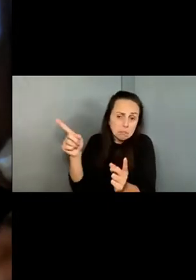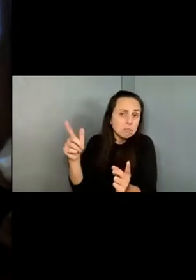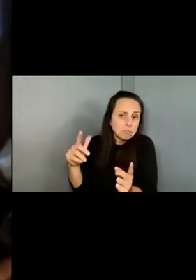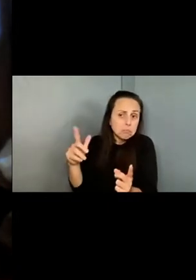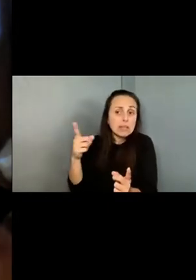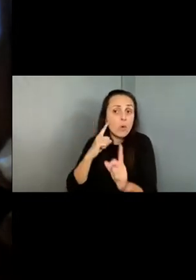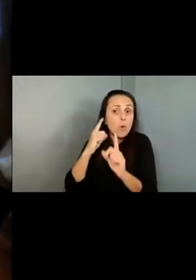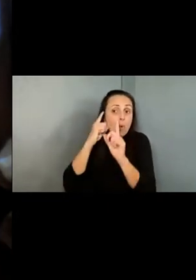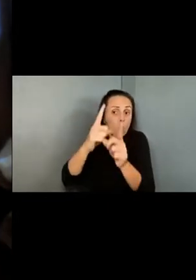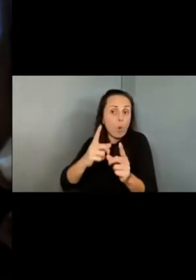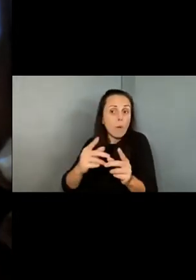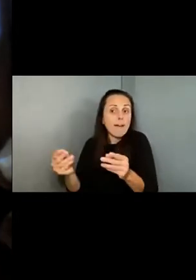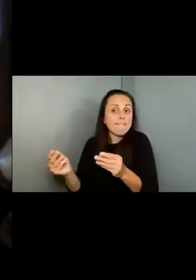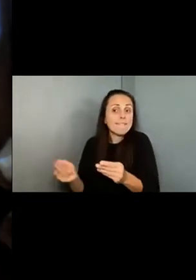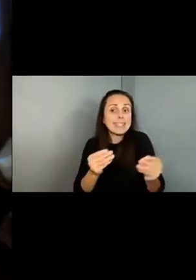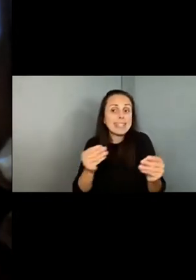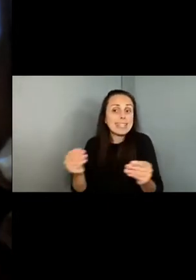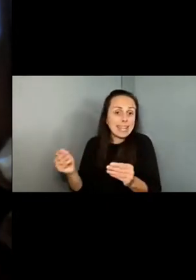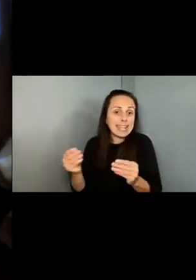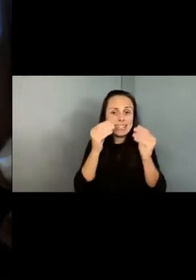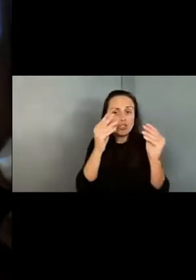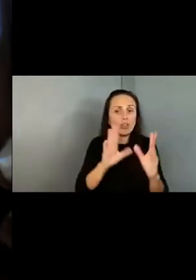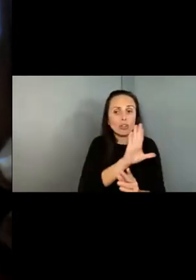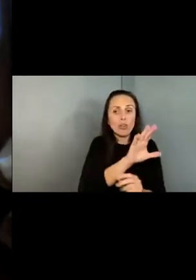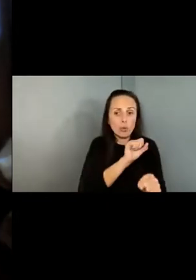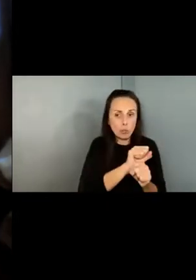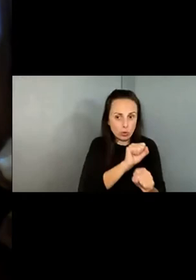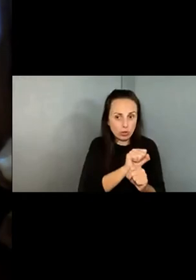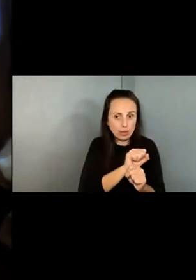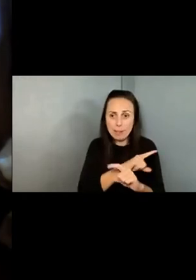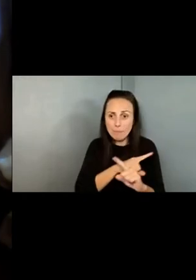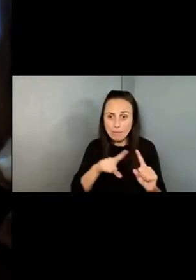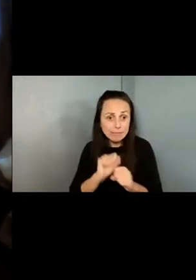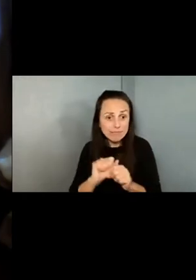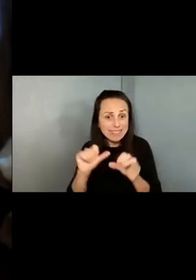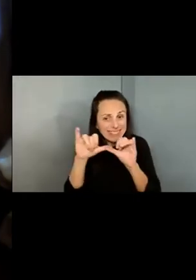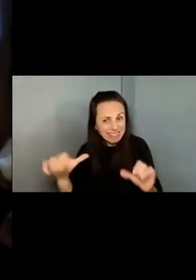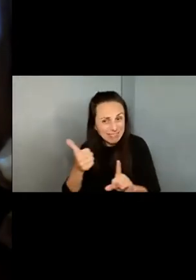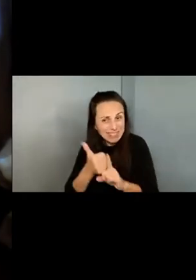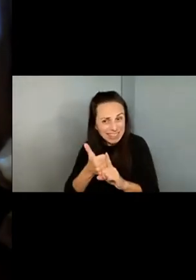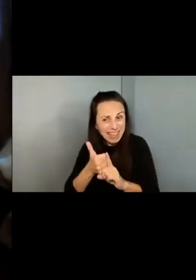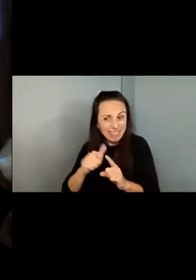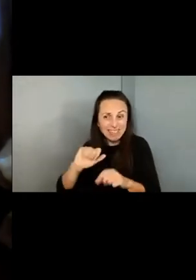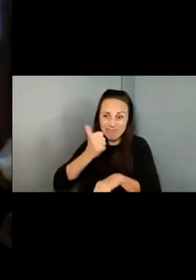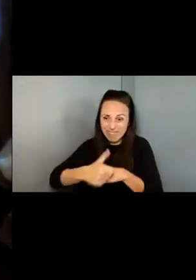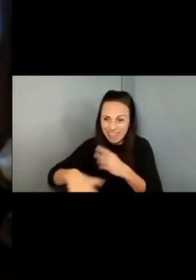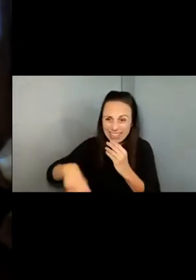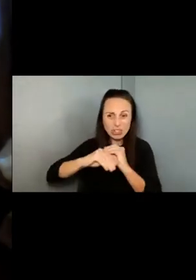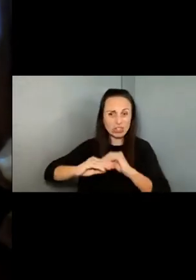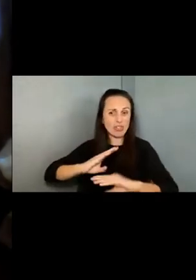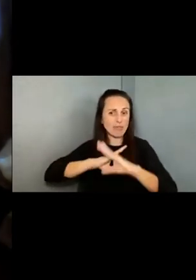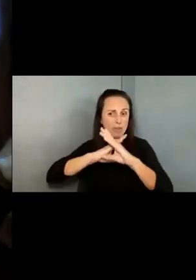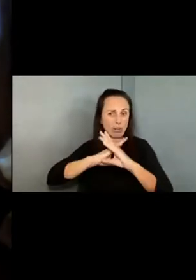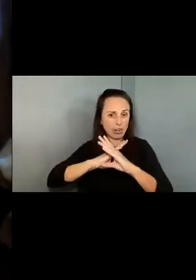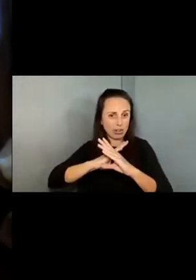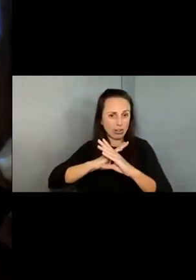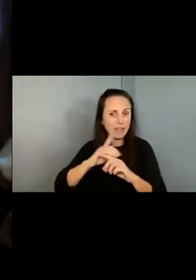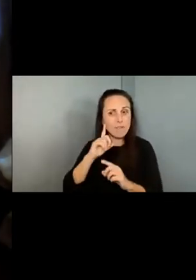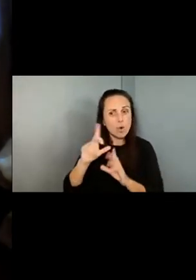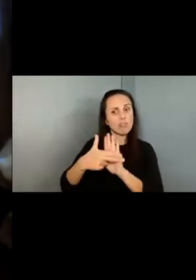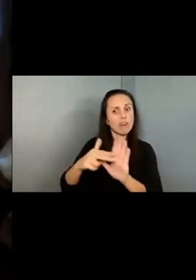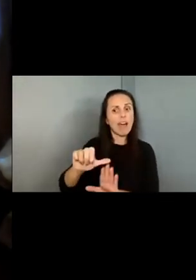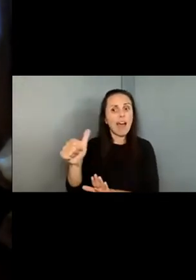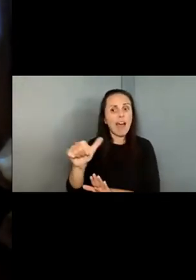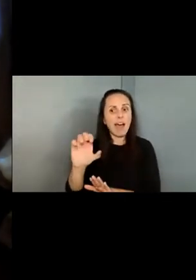facilitate disabled instructors' work. But in reality, the system functions as an additional barrier, as an othering mechanism, and as a threat